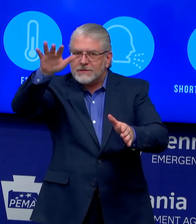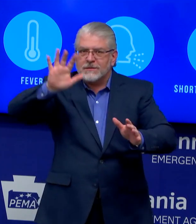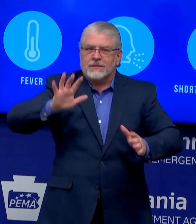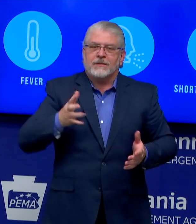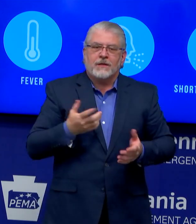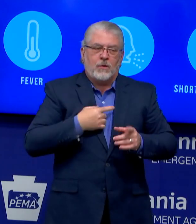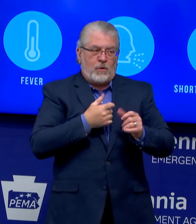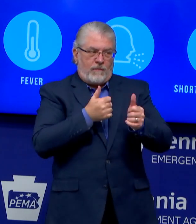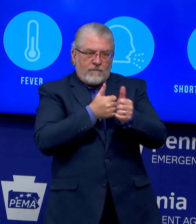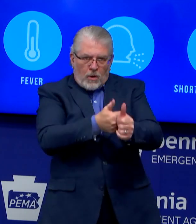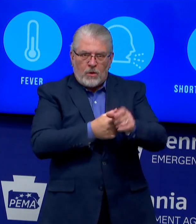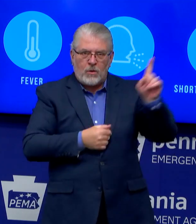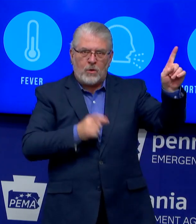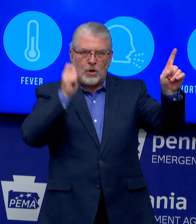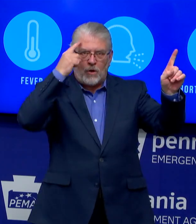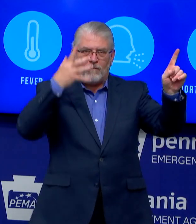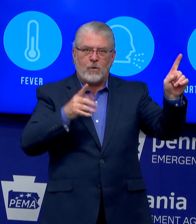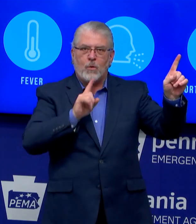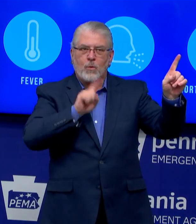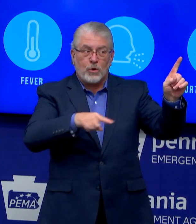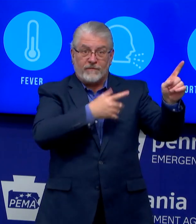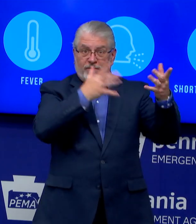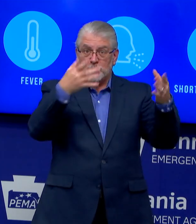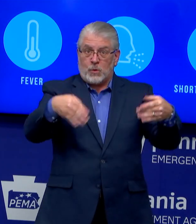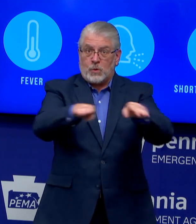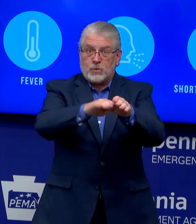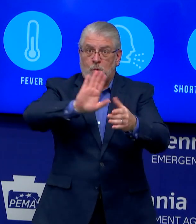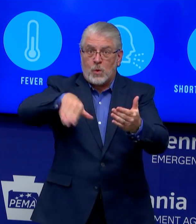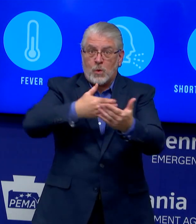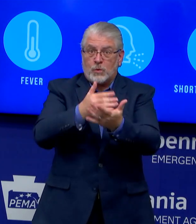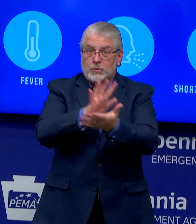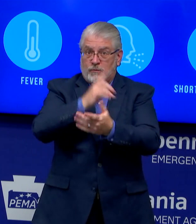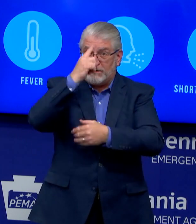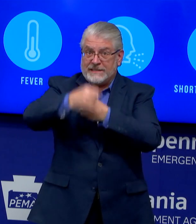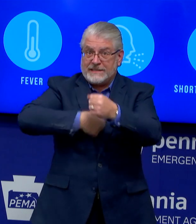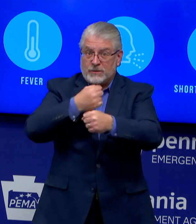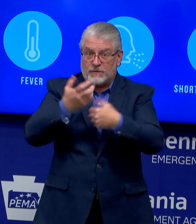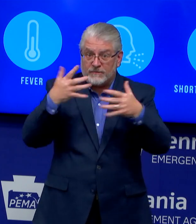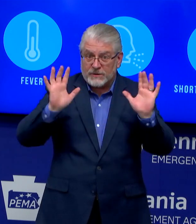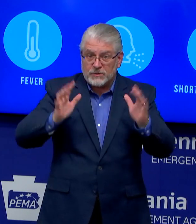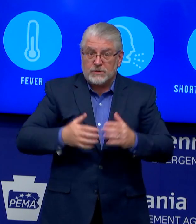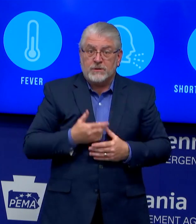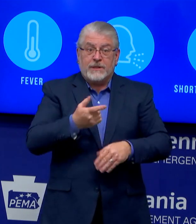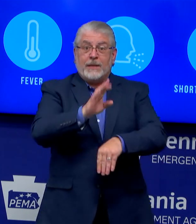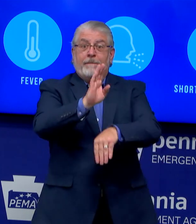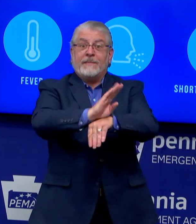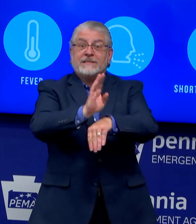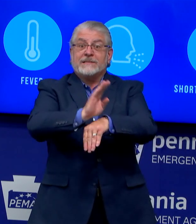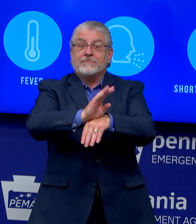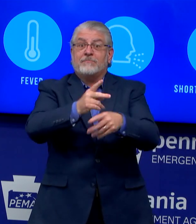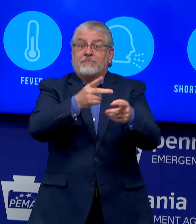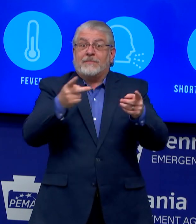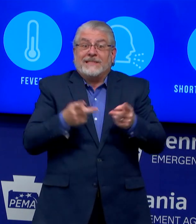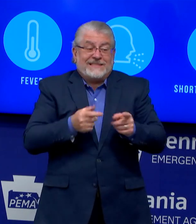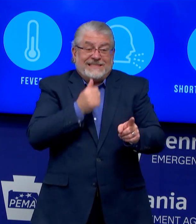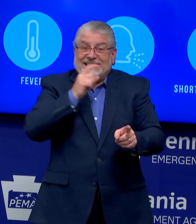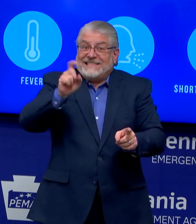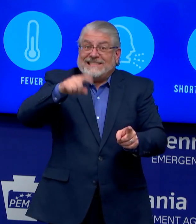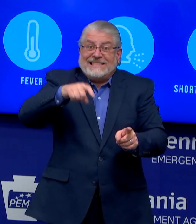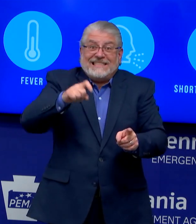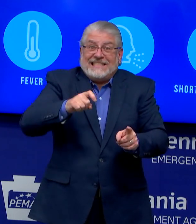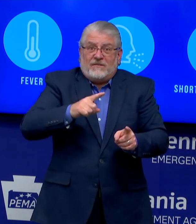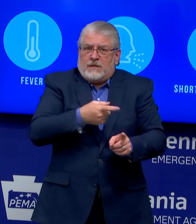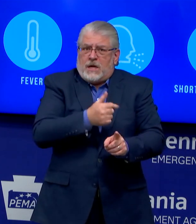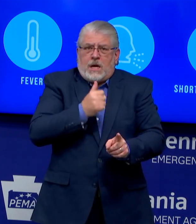That includes the closure of essential and non-life-sustaining businesses and the